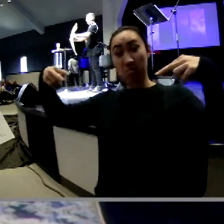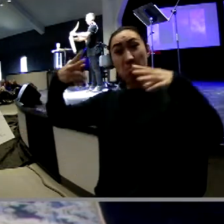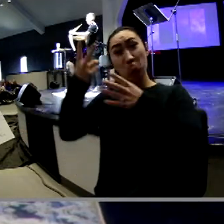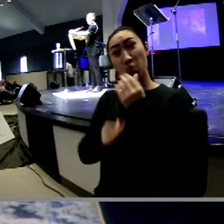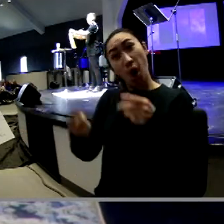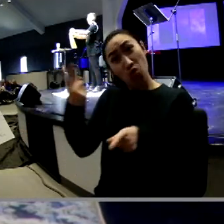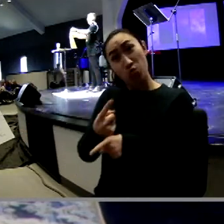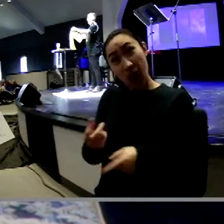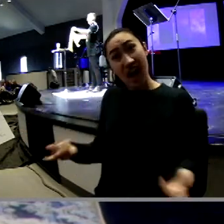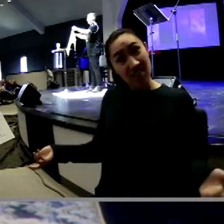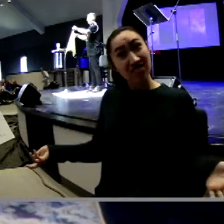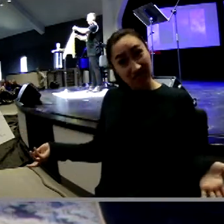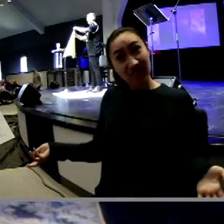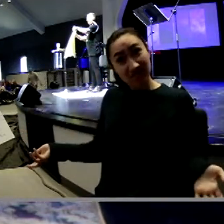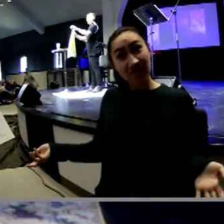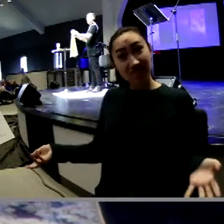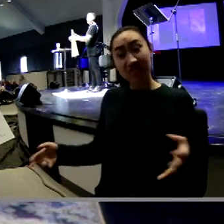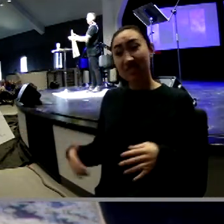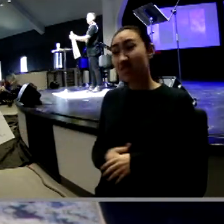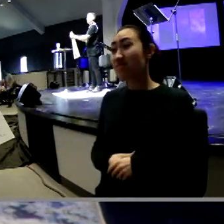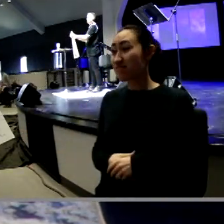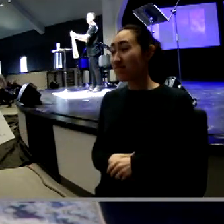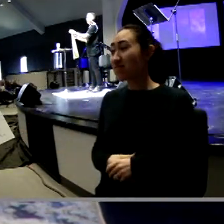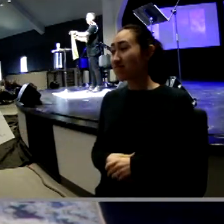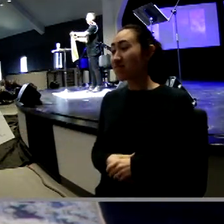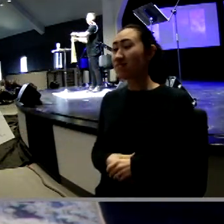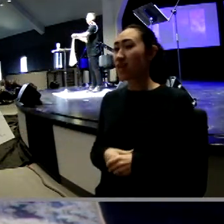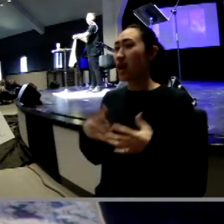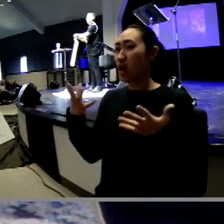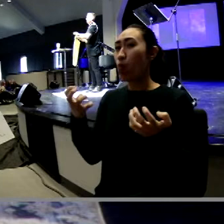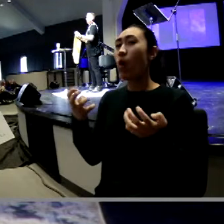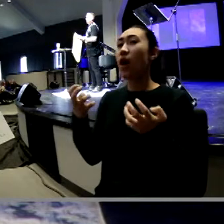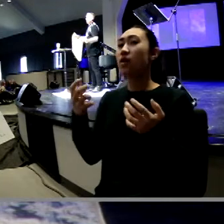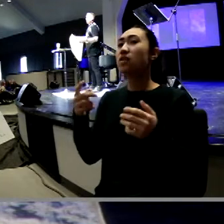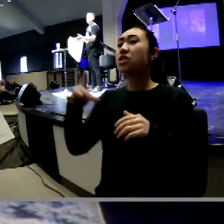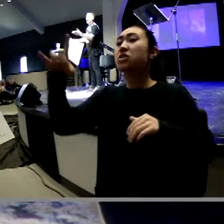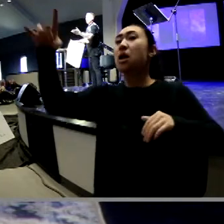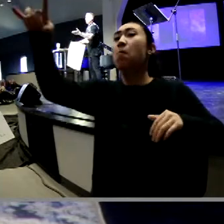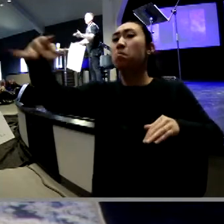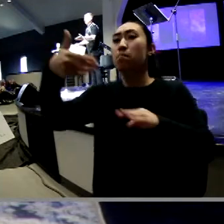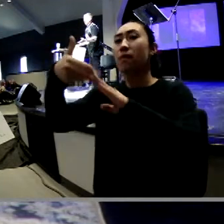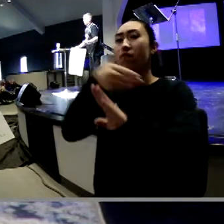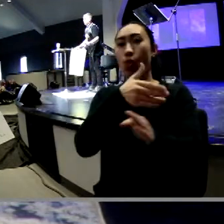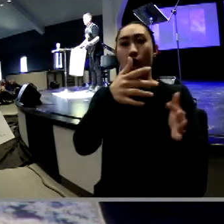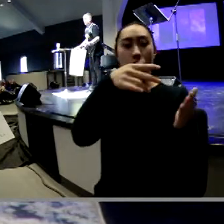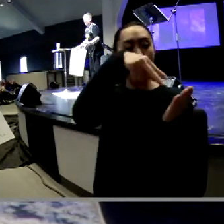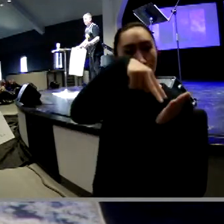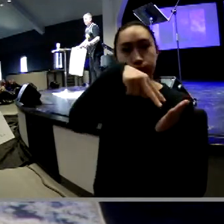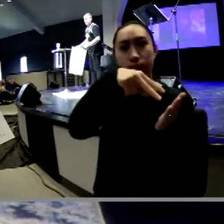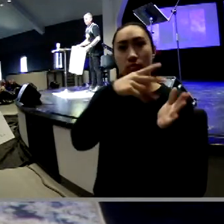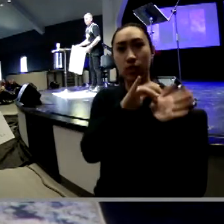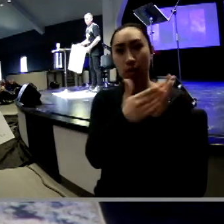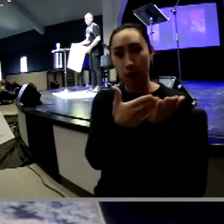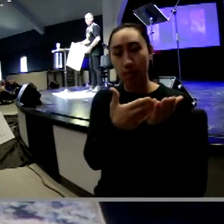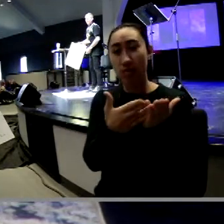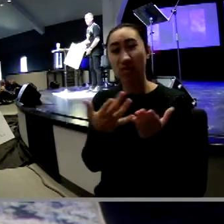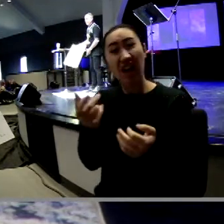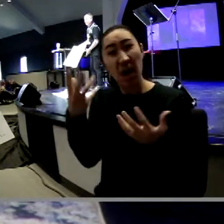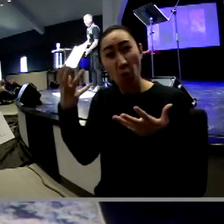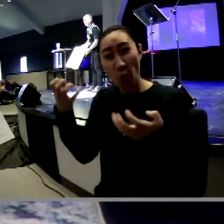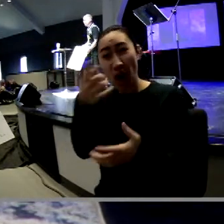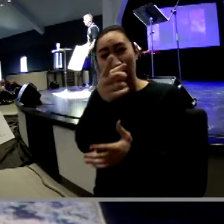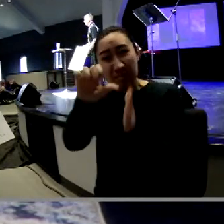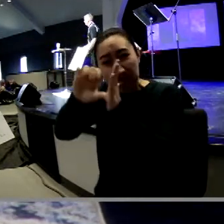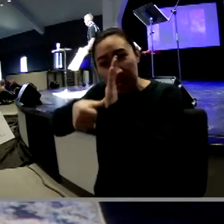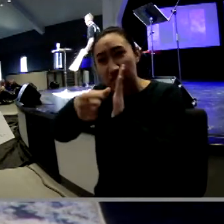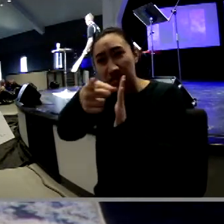I want you to know as I kind of lay some foundation before we go to the word, everybody's got a perspective.